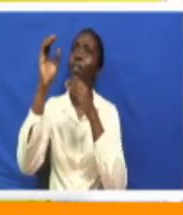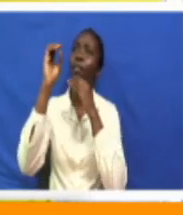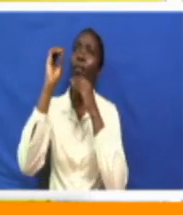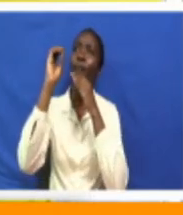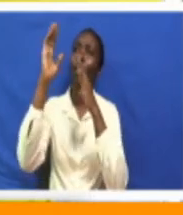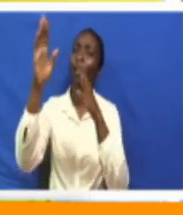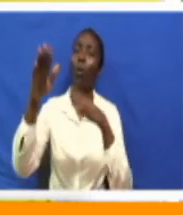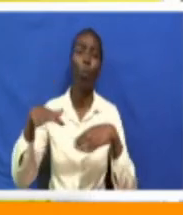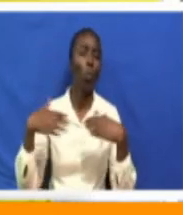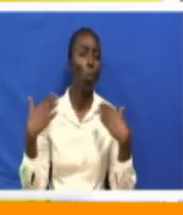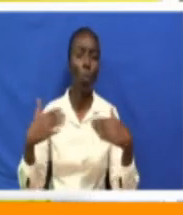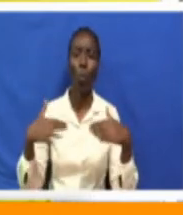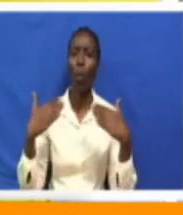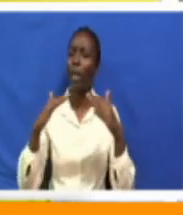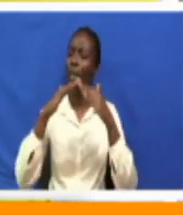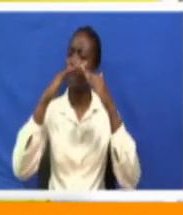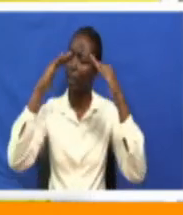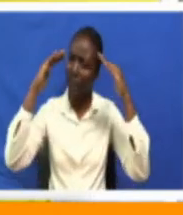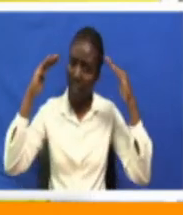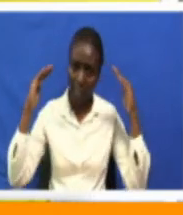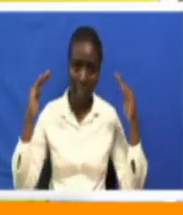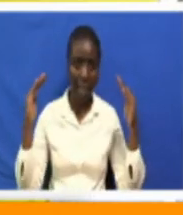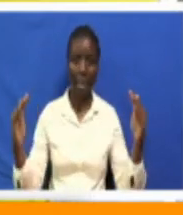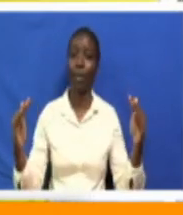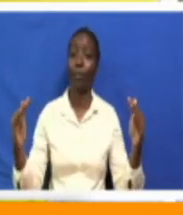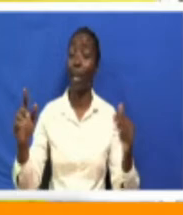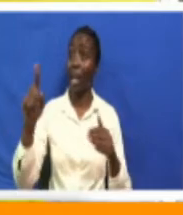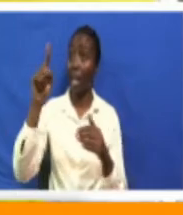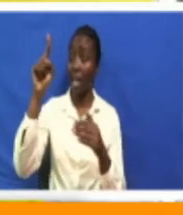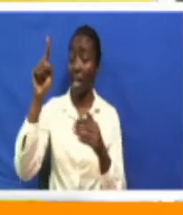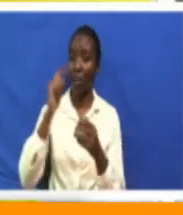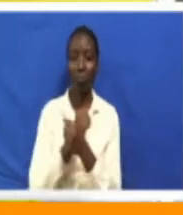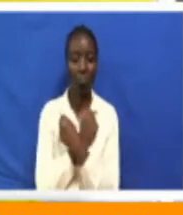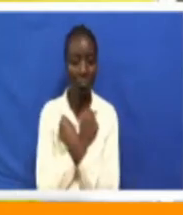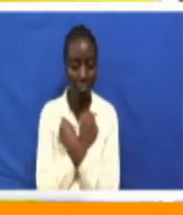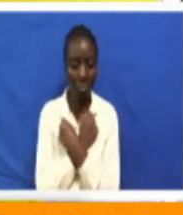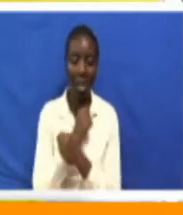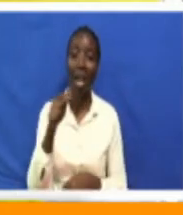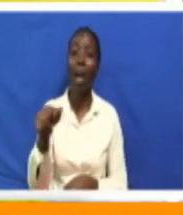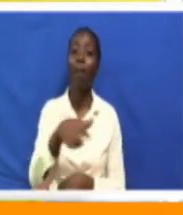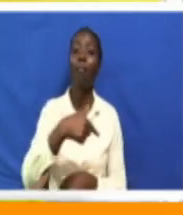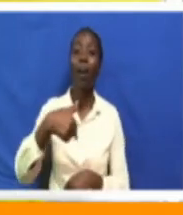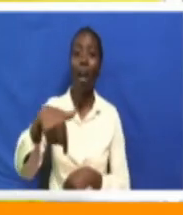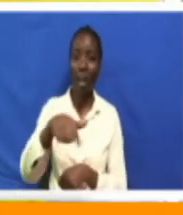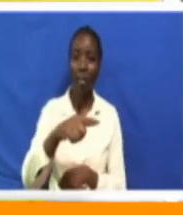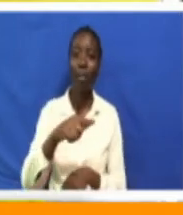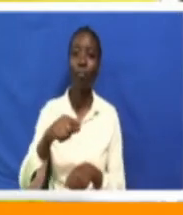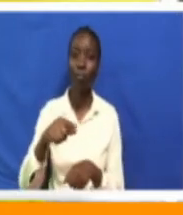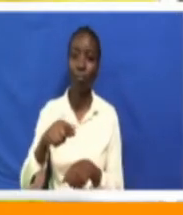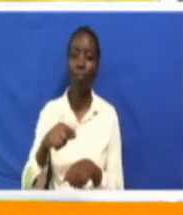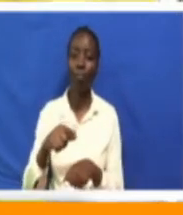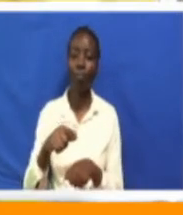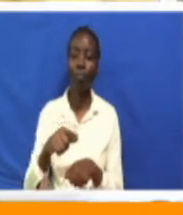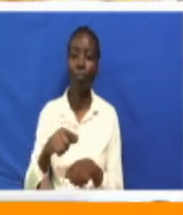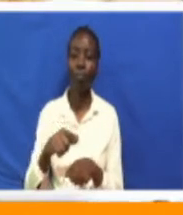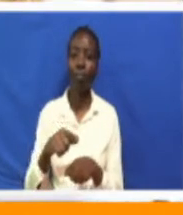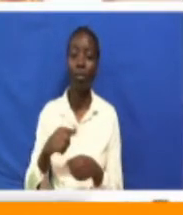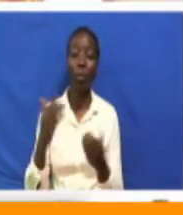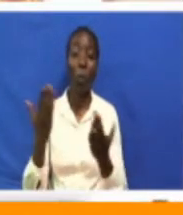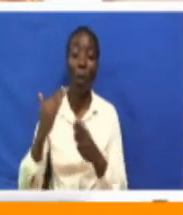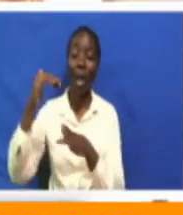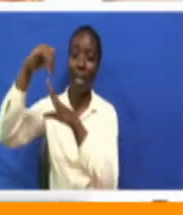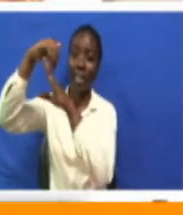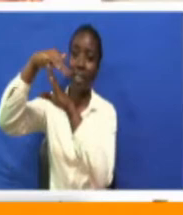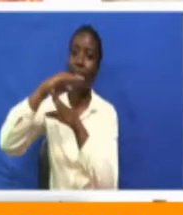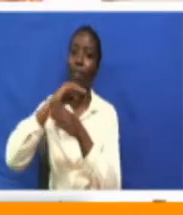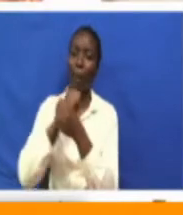Limits he also loved us as to send us his only son